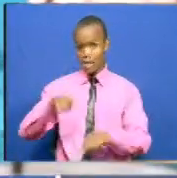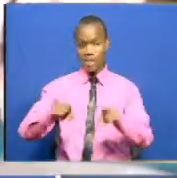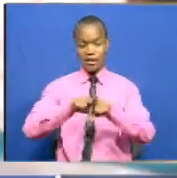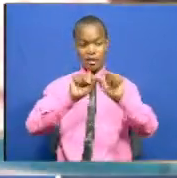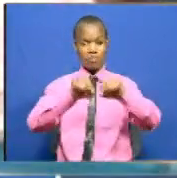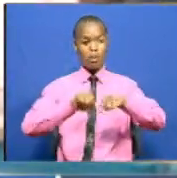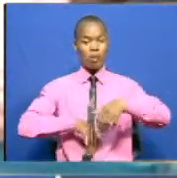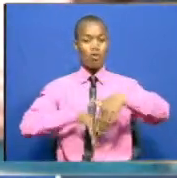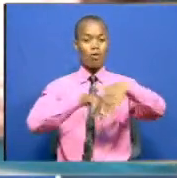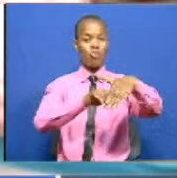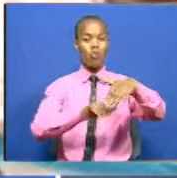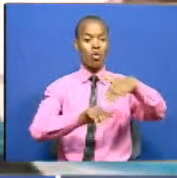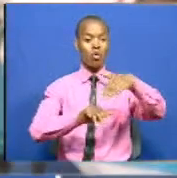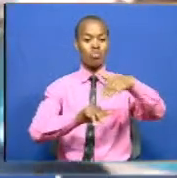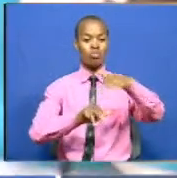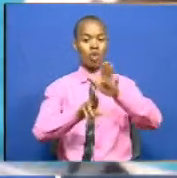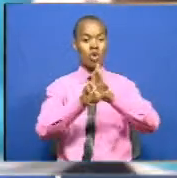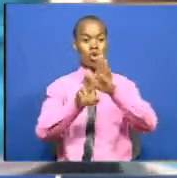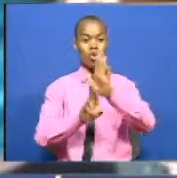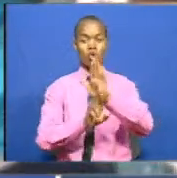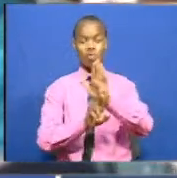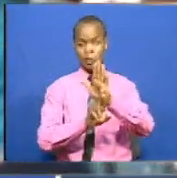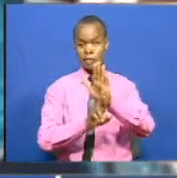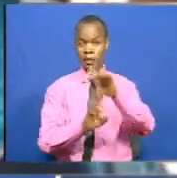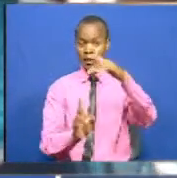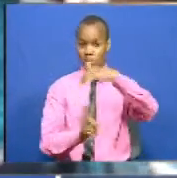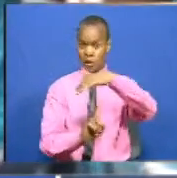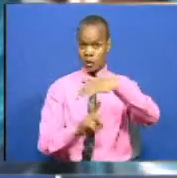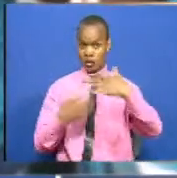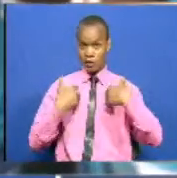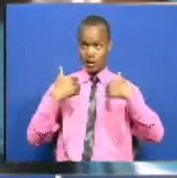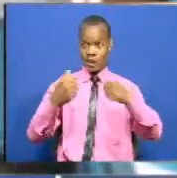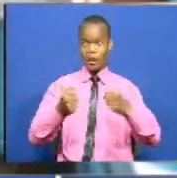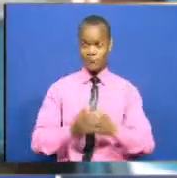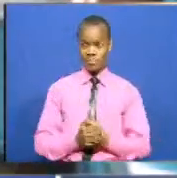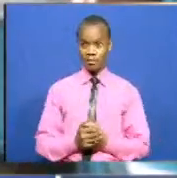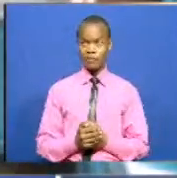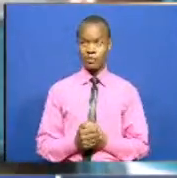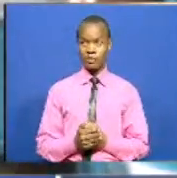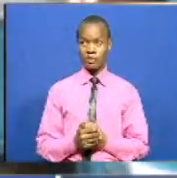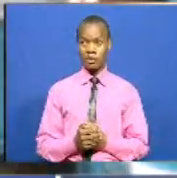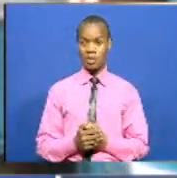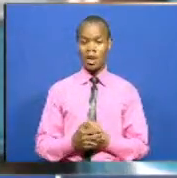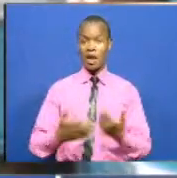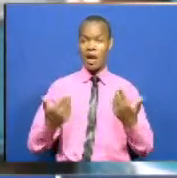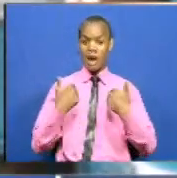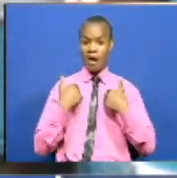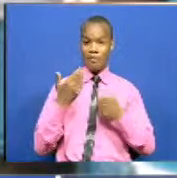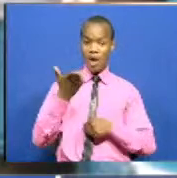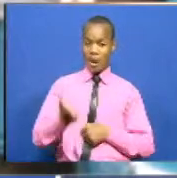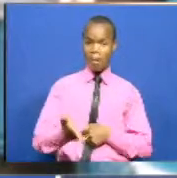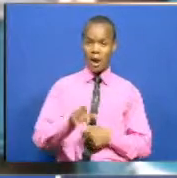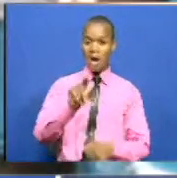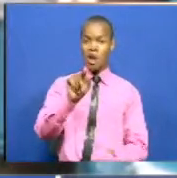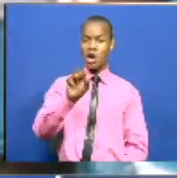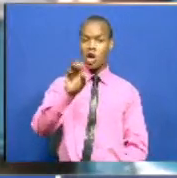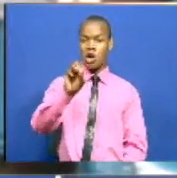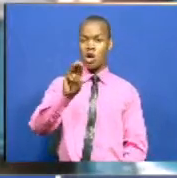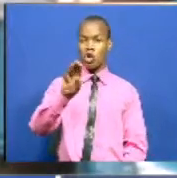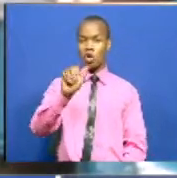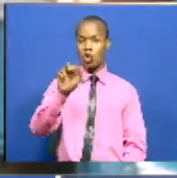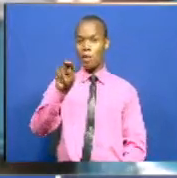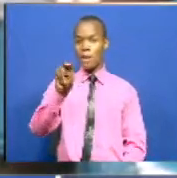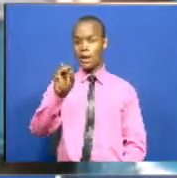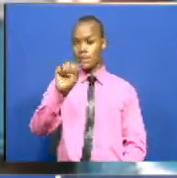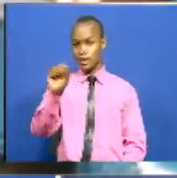to COVID-19 measures. Kabasa, before I get back to you, let me bring in Thomas Ogaro, the Deputy Director, Medical